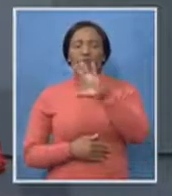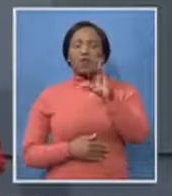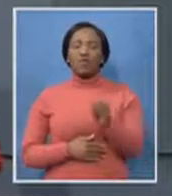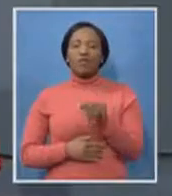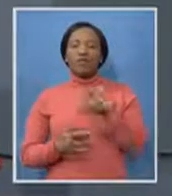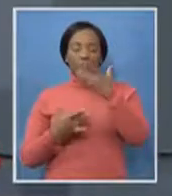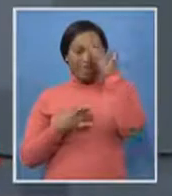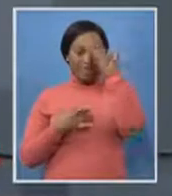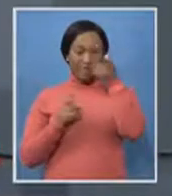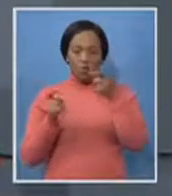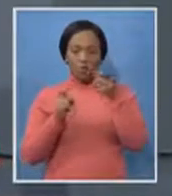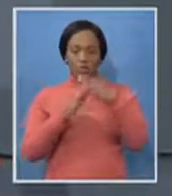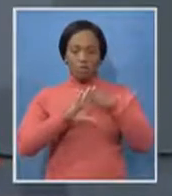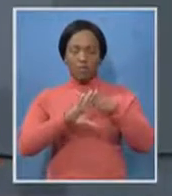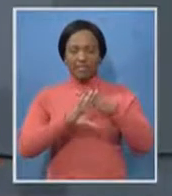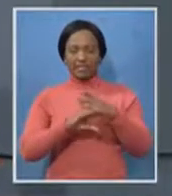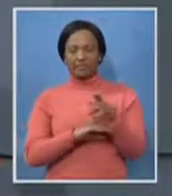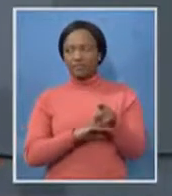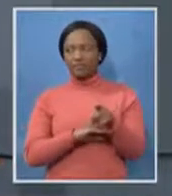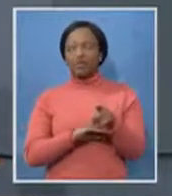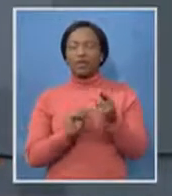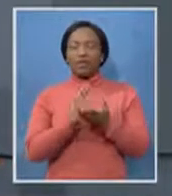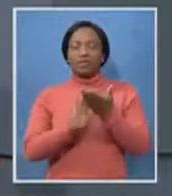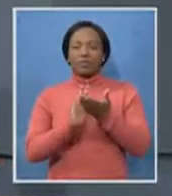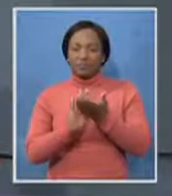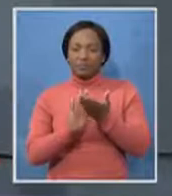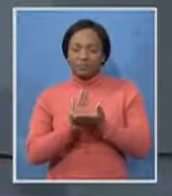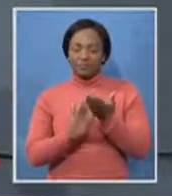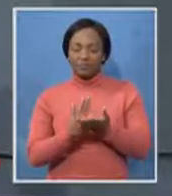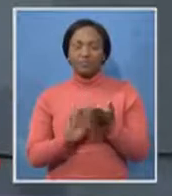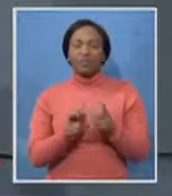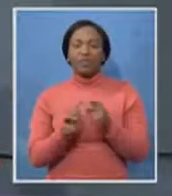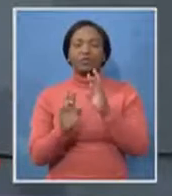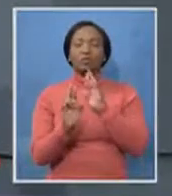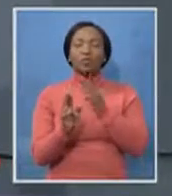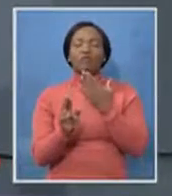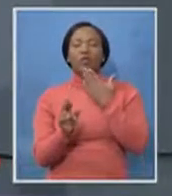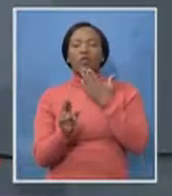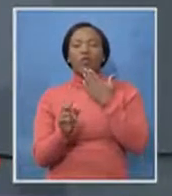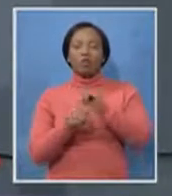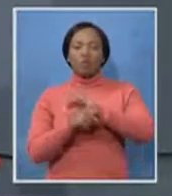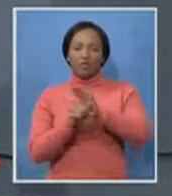An update on the continent's response to COVID-19. Africa currently has